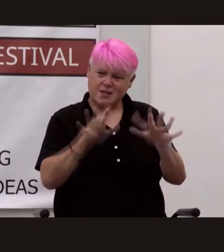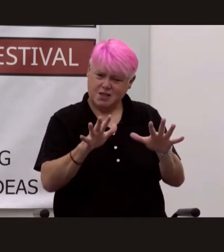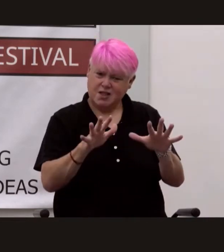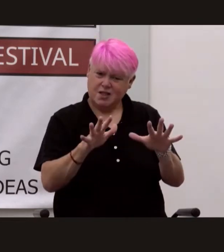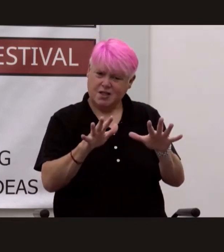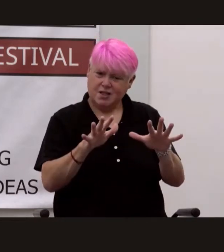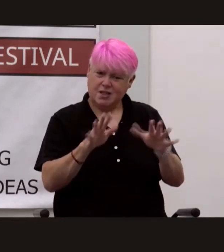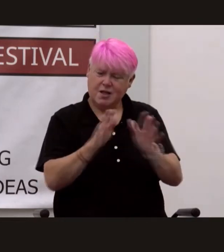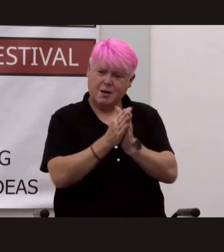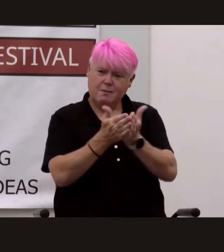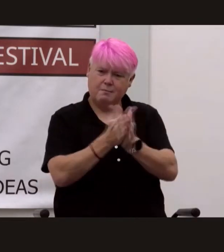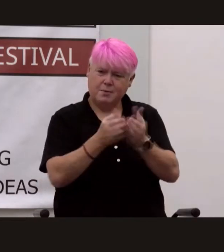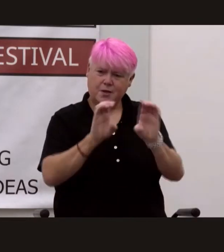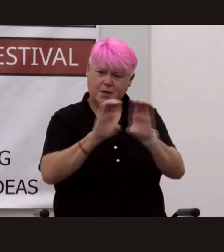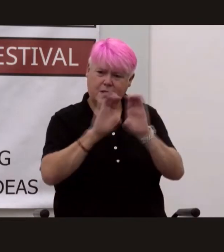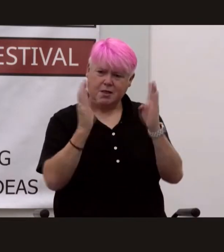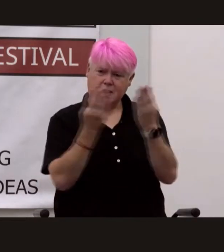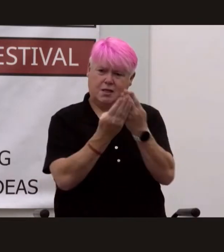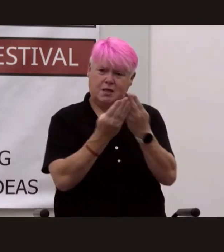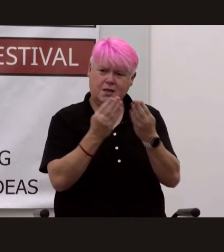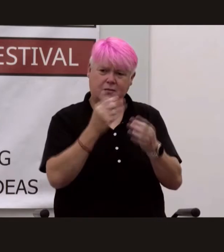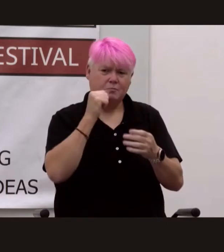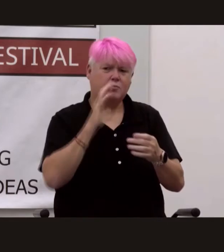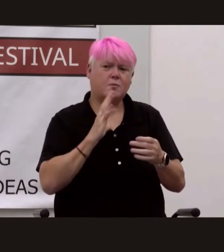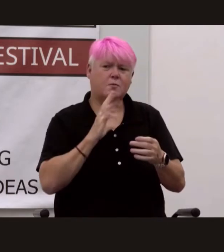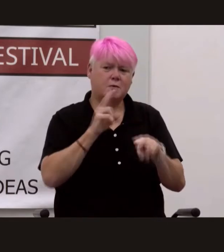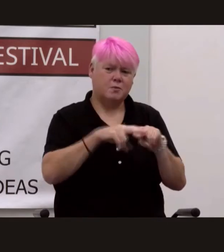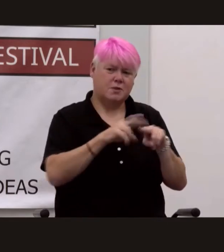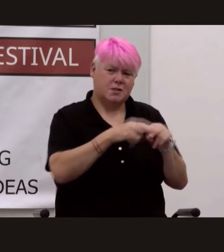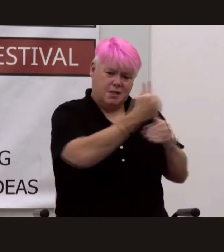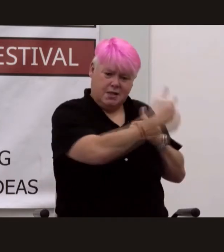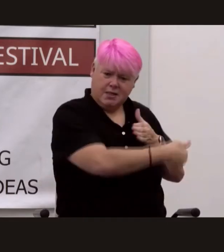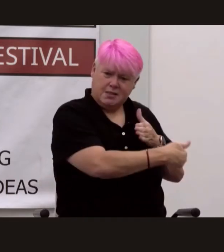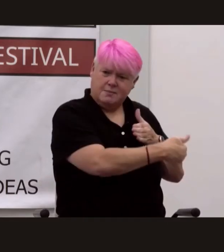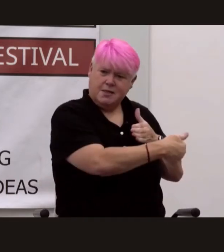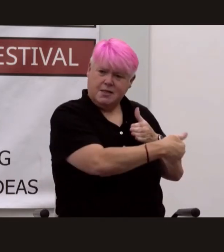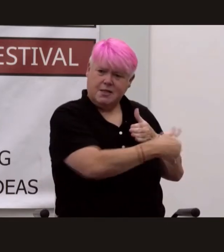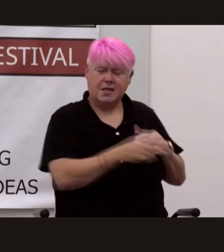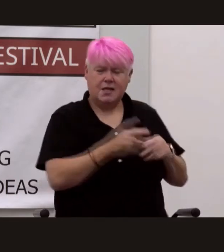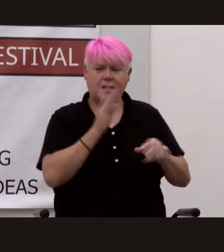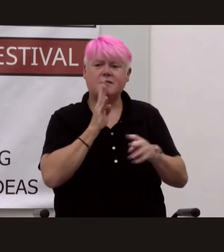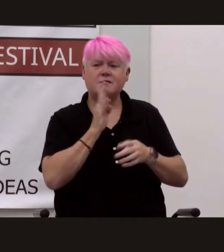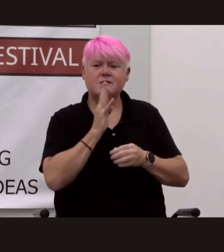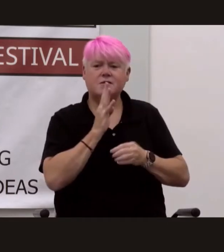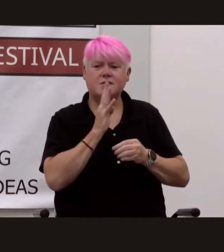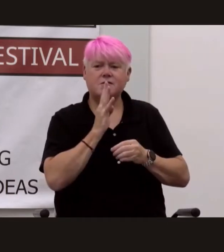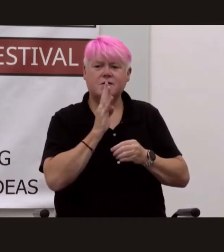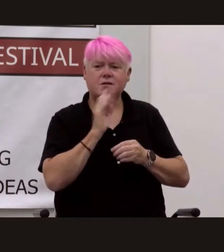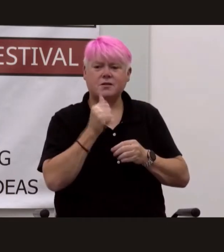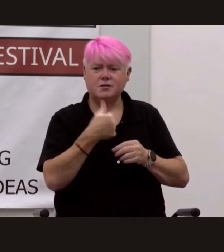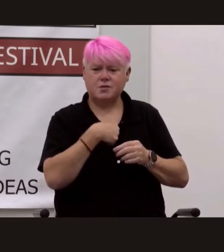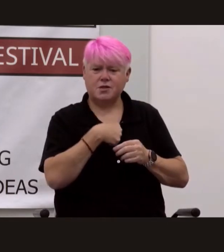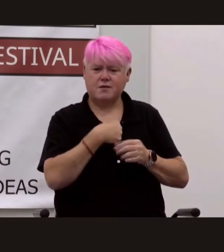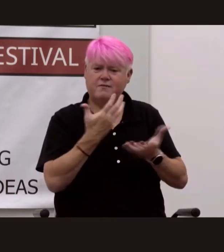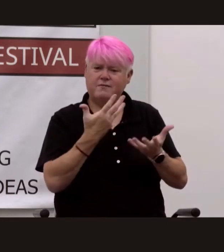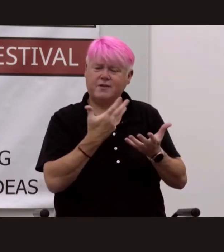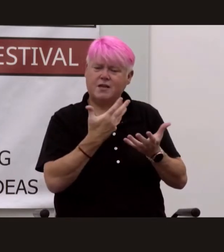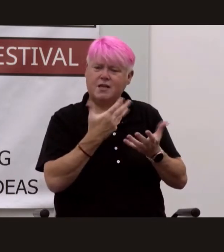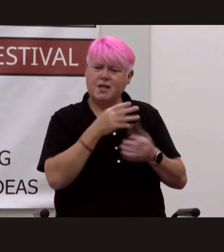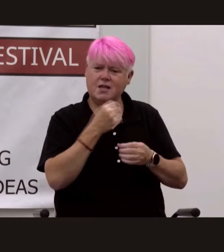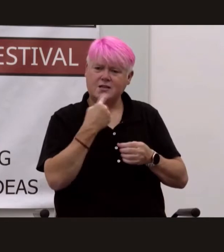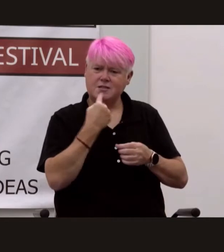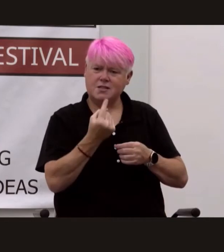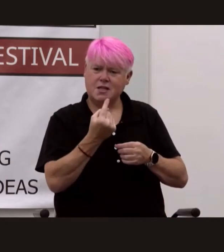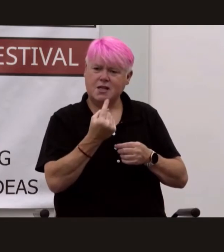a book clubber, a woman, was sitting next to me and kind of talking to herself. And she was